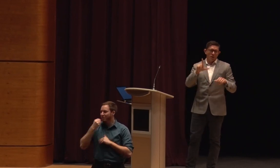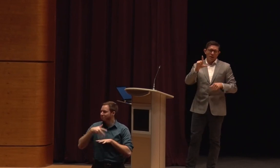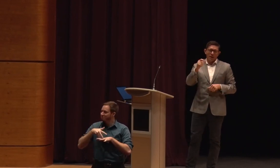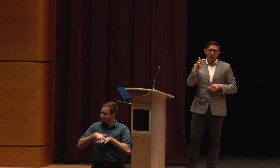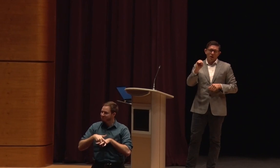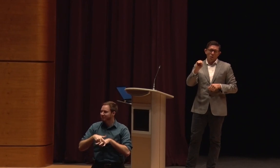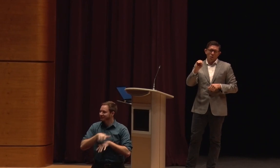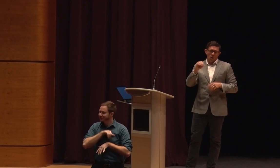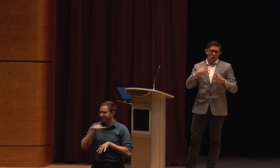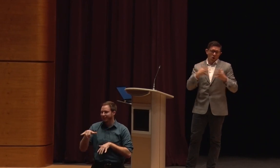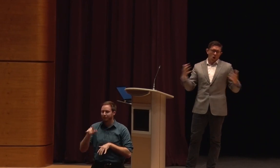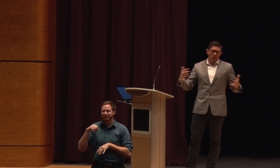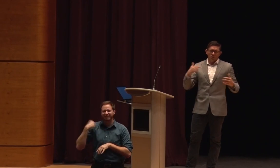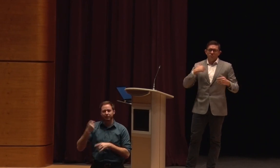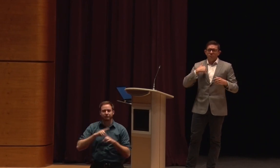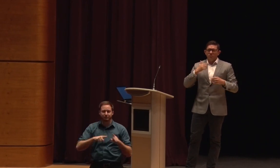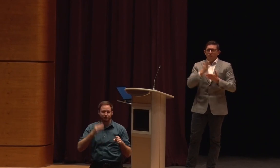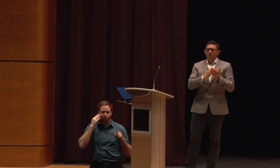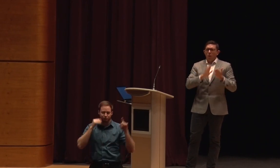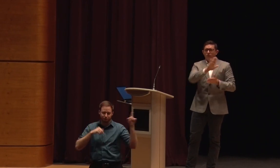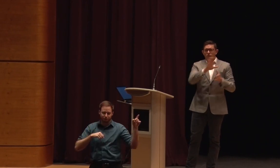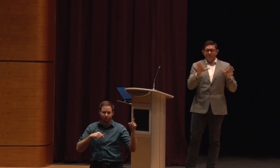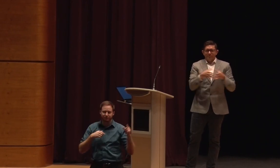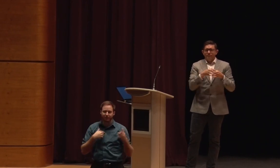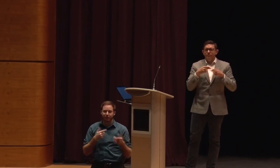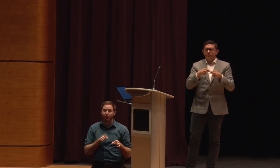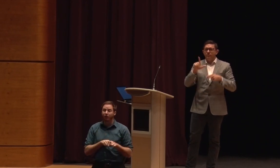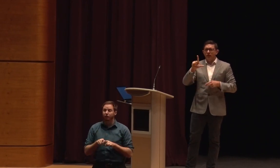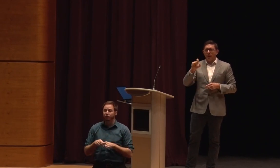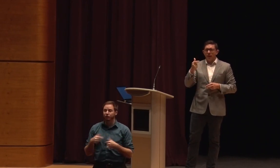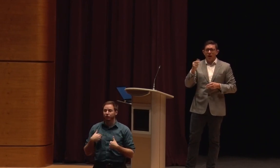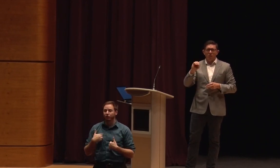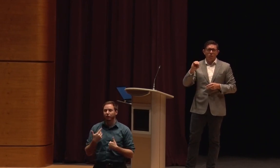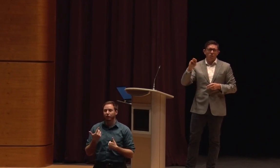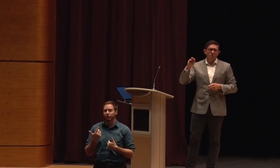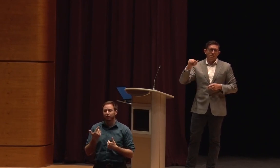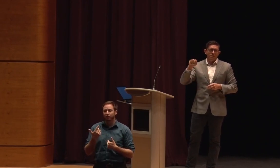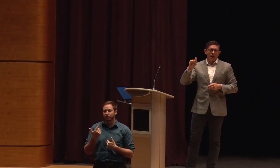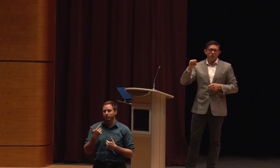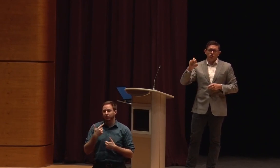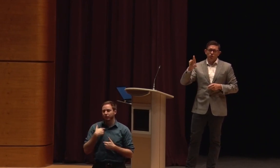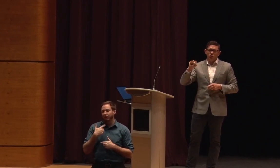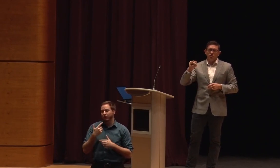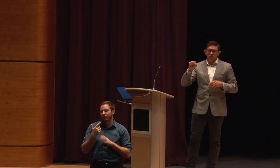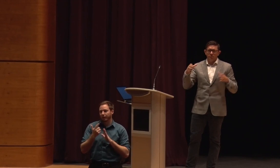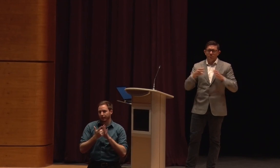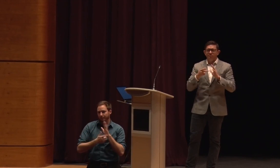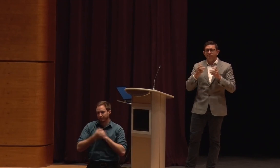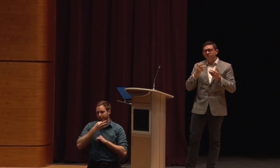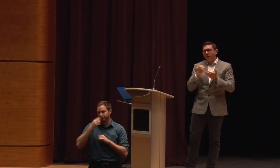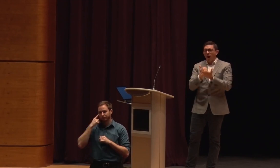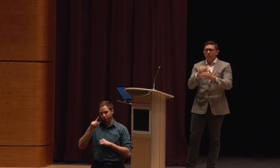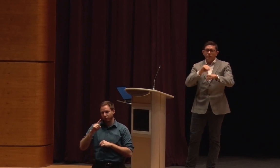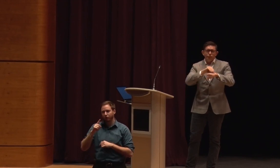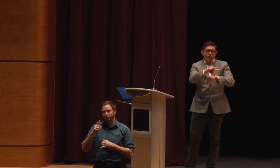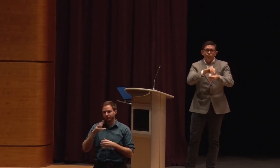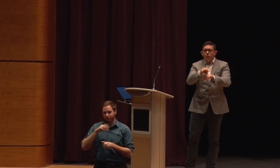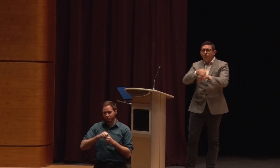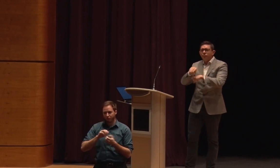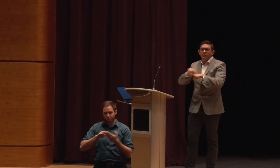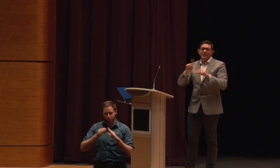little bit different. I'm also a Lego master, pretty involved with the Lego